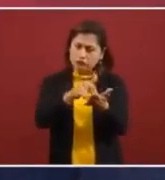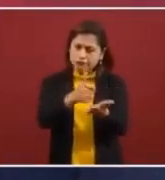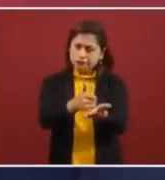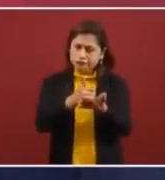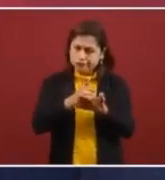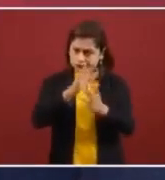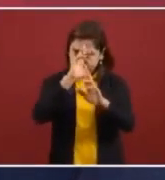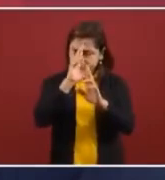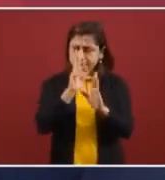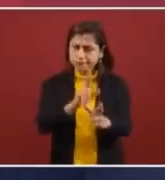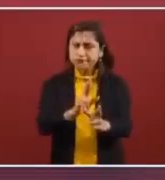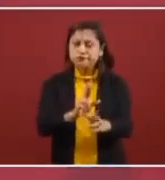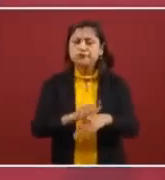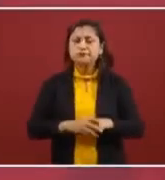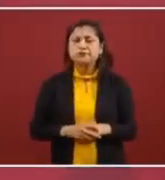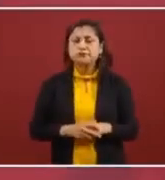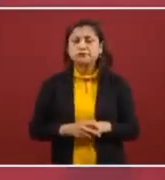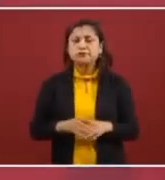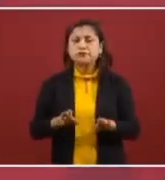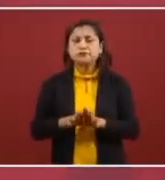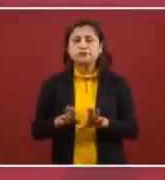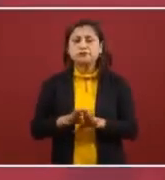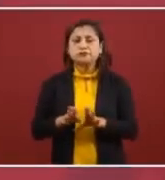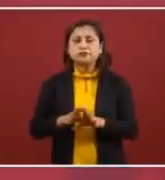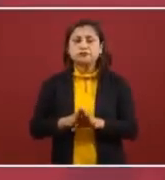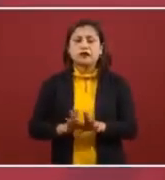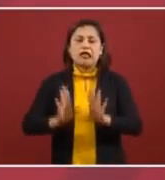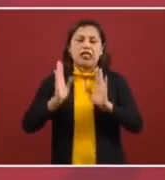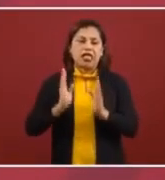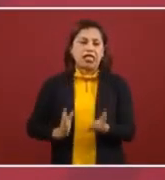and not in an arbitrary way.